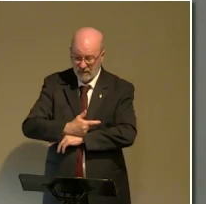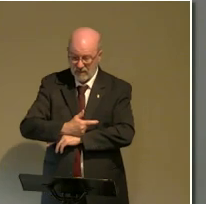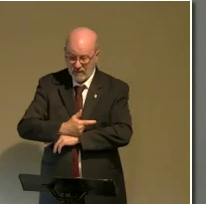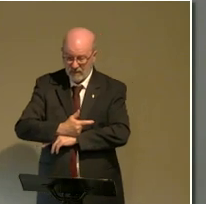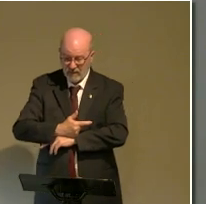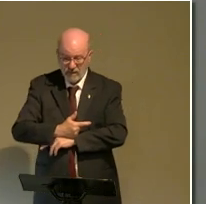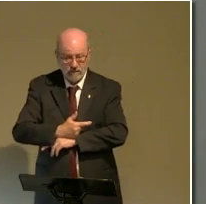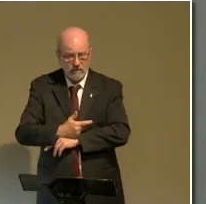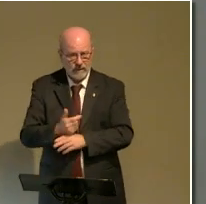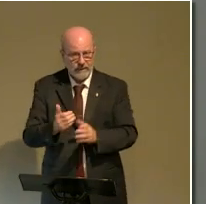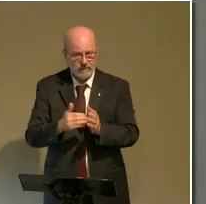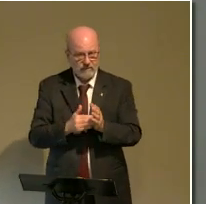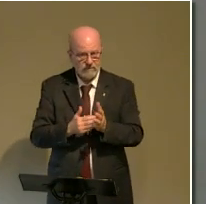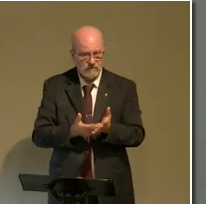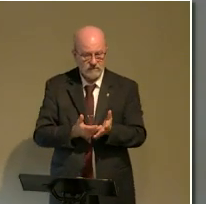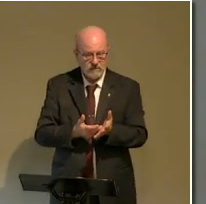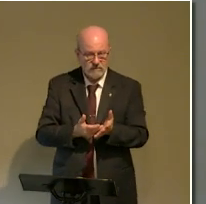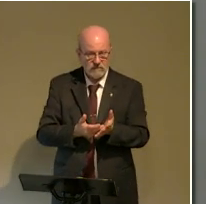Again,